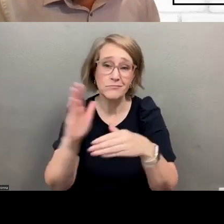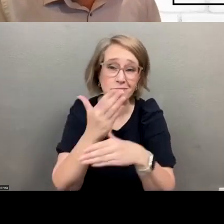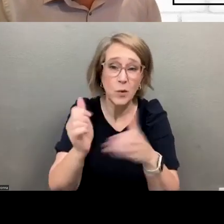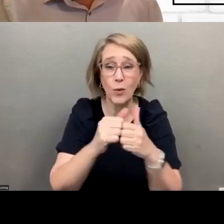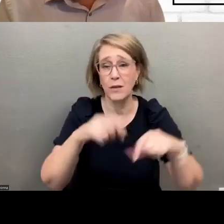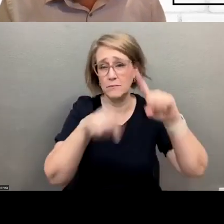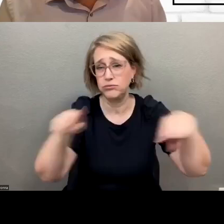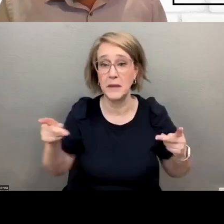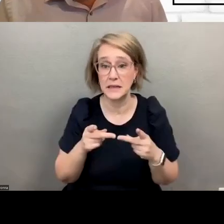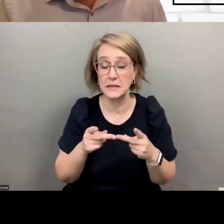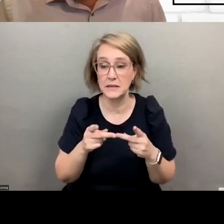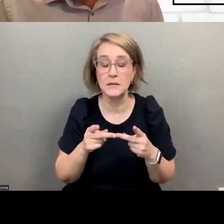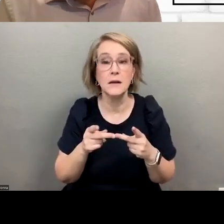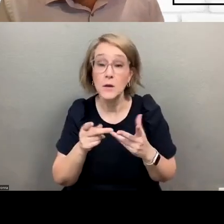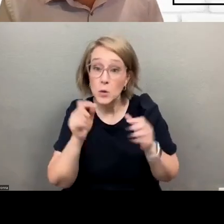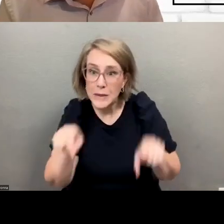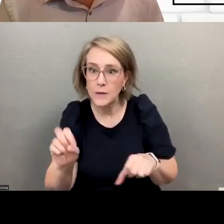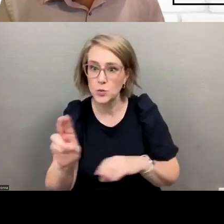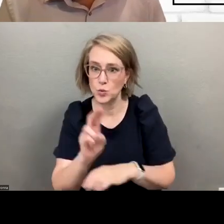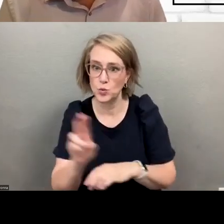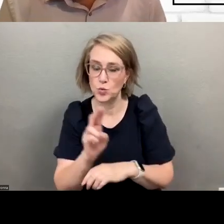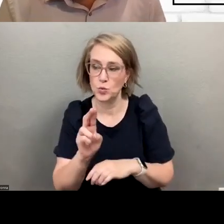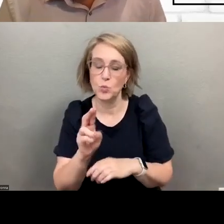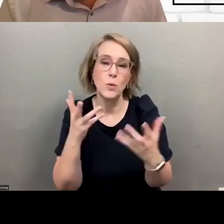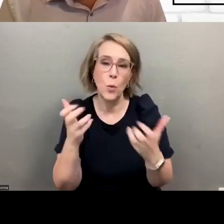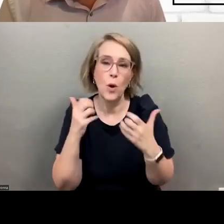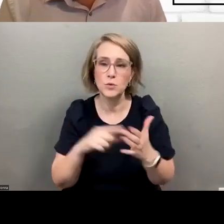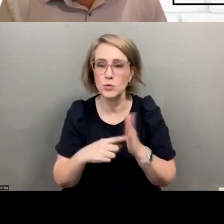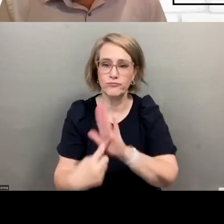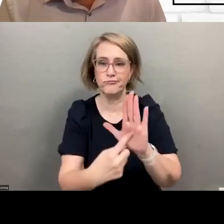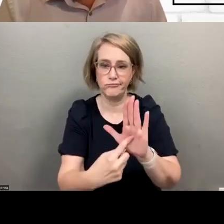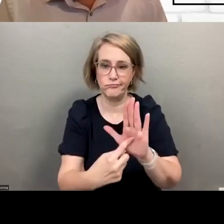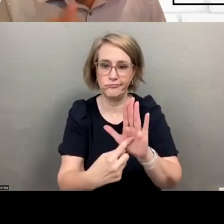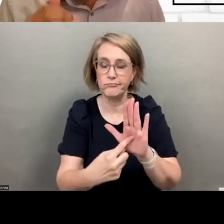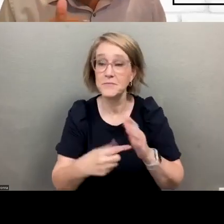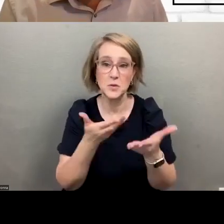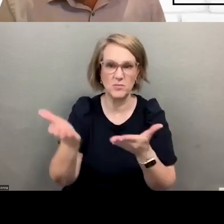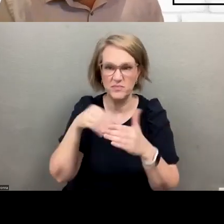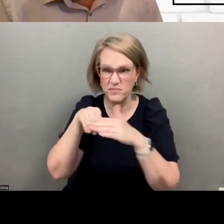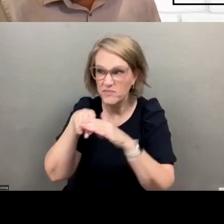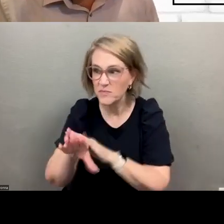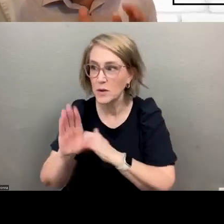myriad of sources, and it is useful information that we can move on a day-to-day basis with. So go into